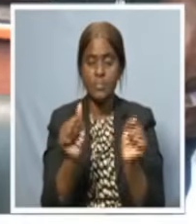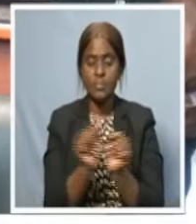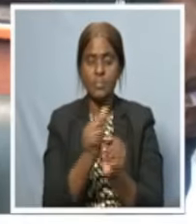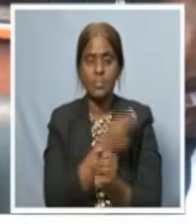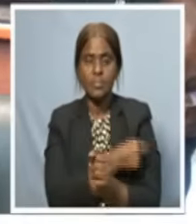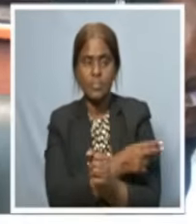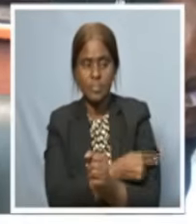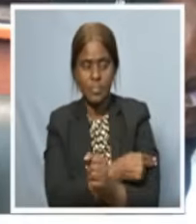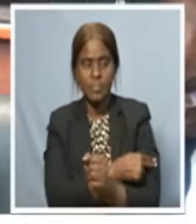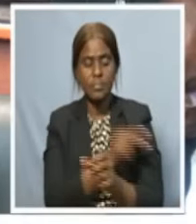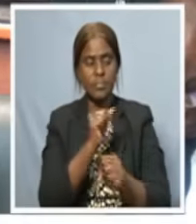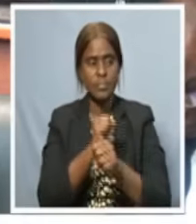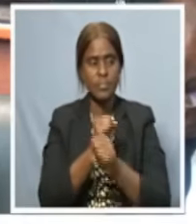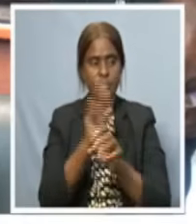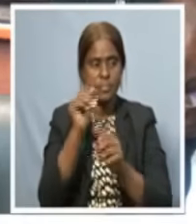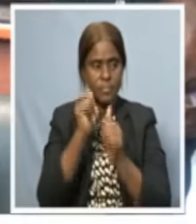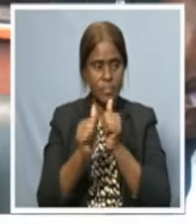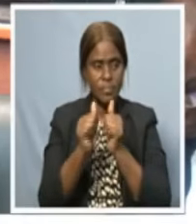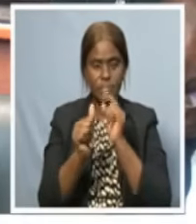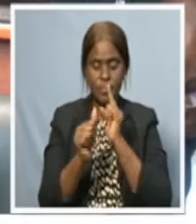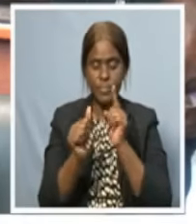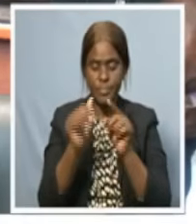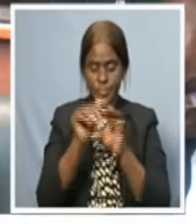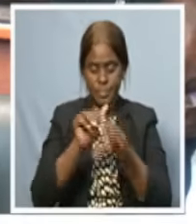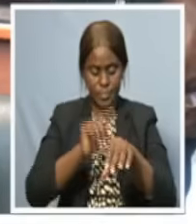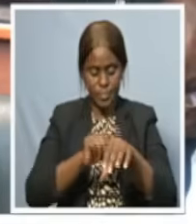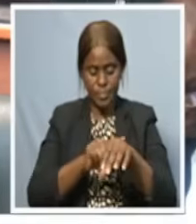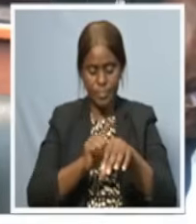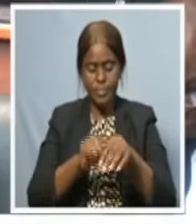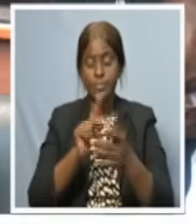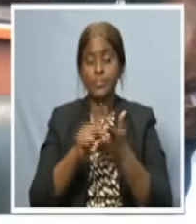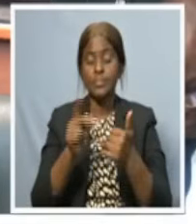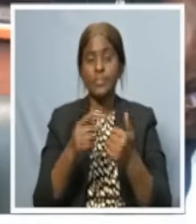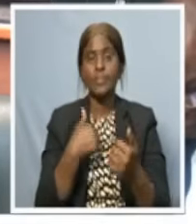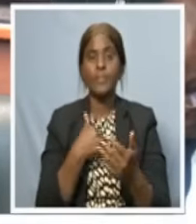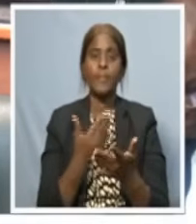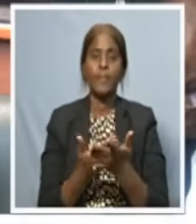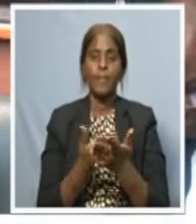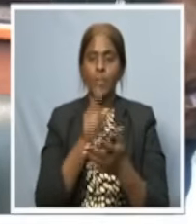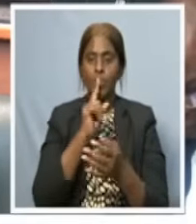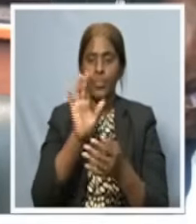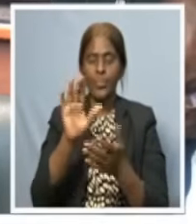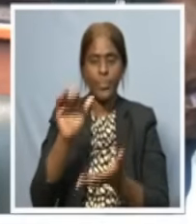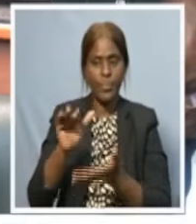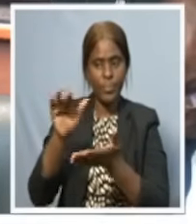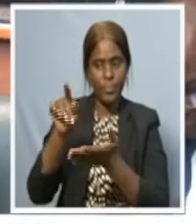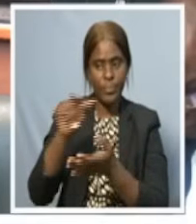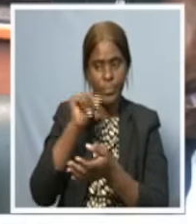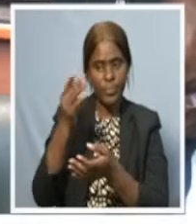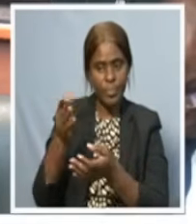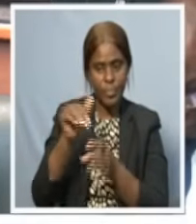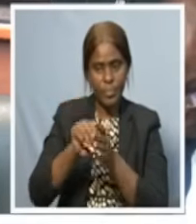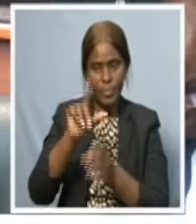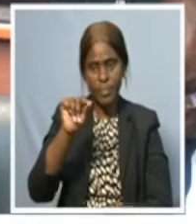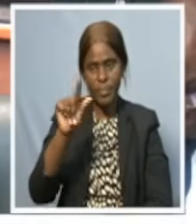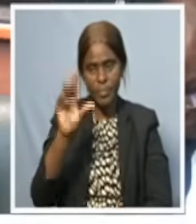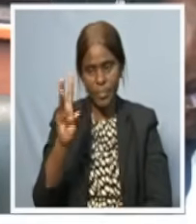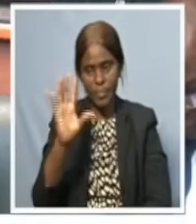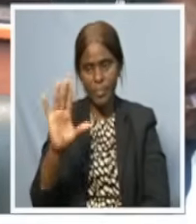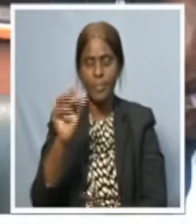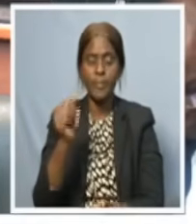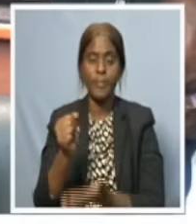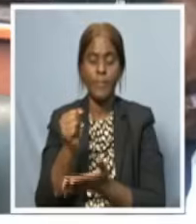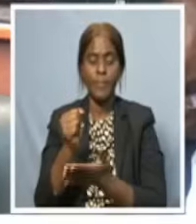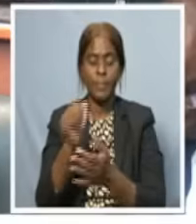General Hospital workers? Because in an event that that allocation is not there in the 2026